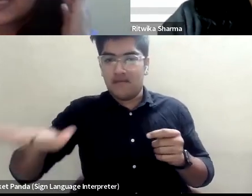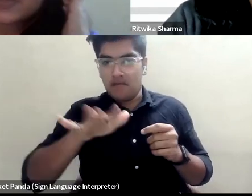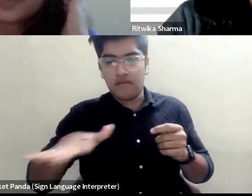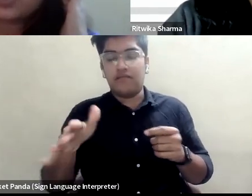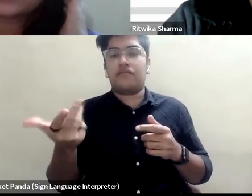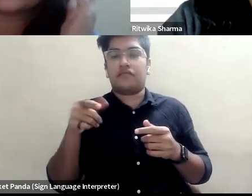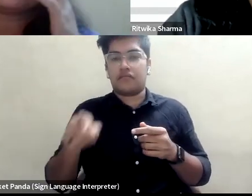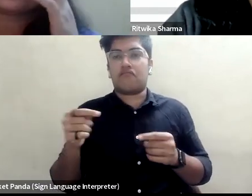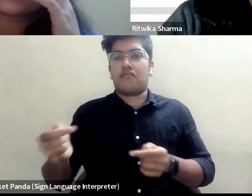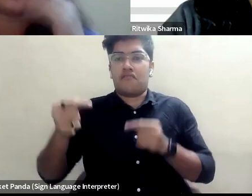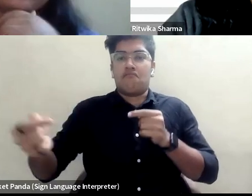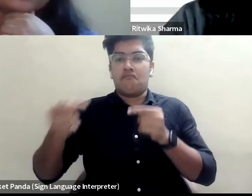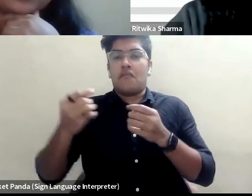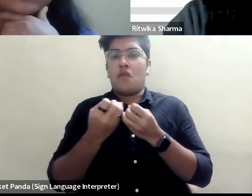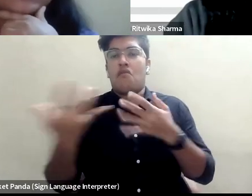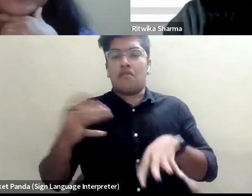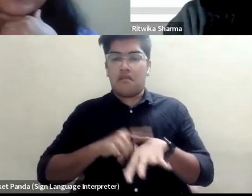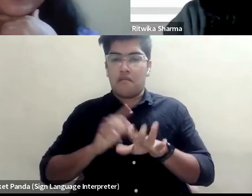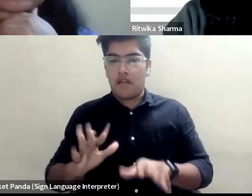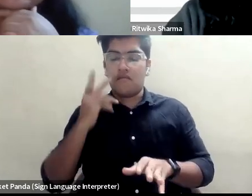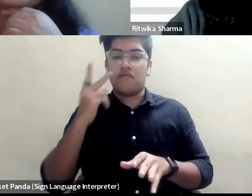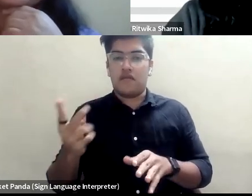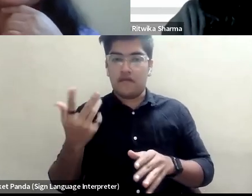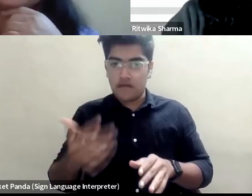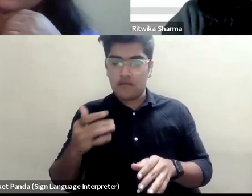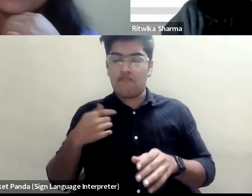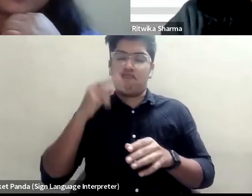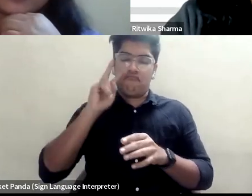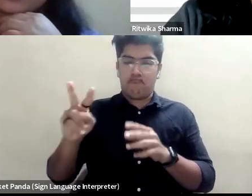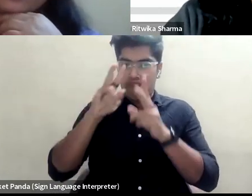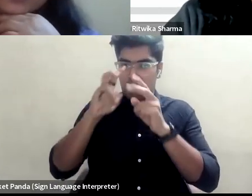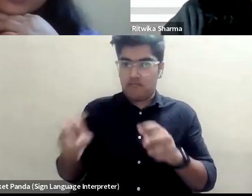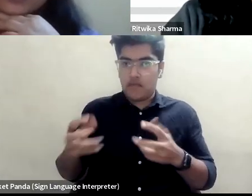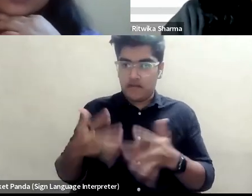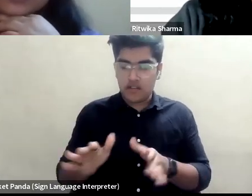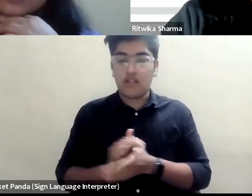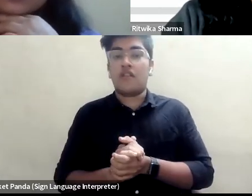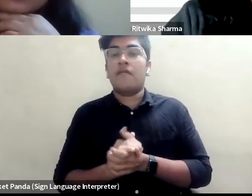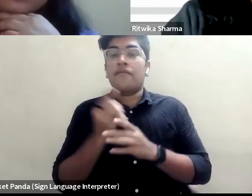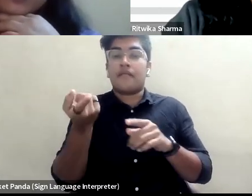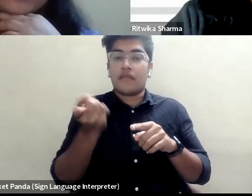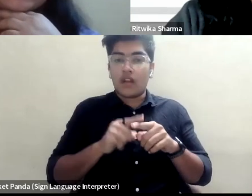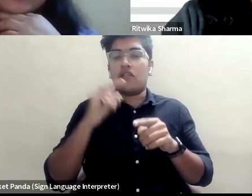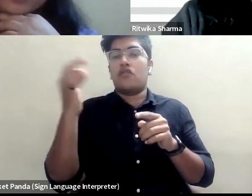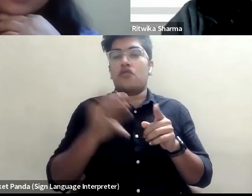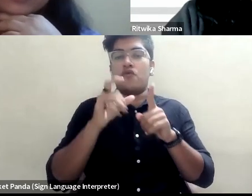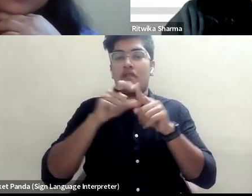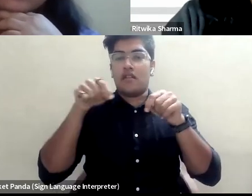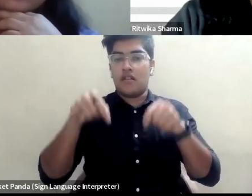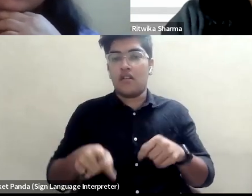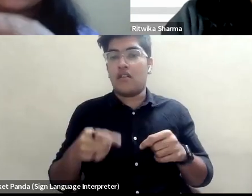confrontation that keeps happening all the time. It was important for me to look at that aspect. New Delhi, because of the whatever